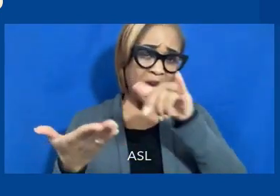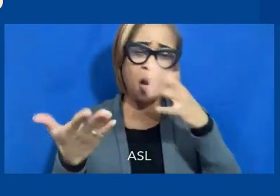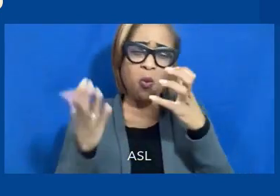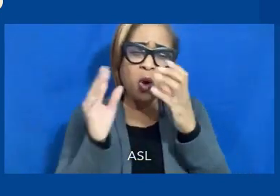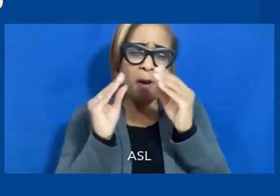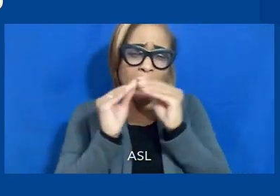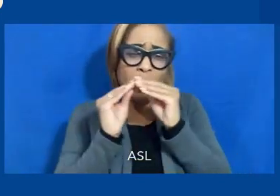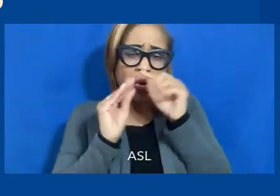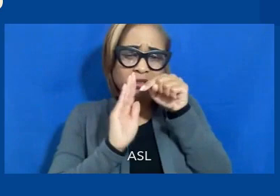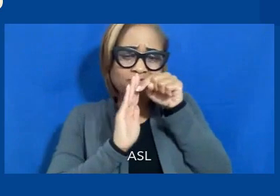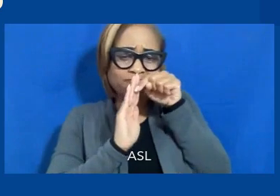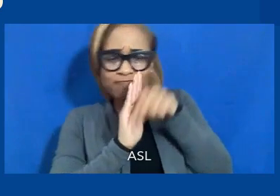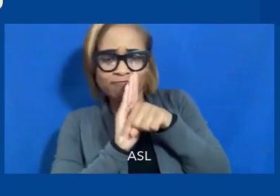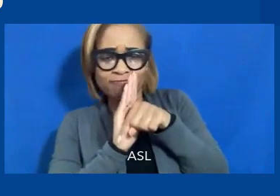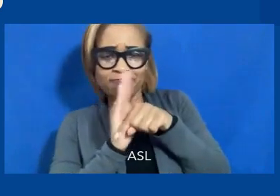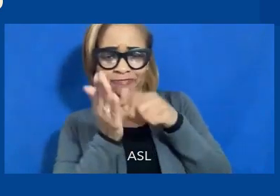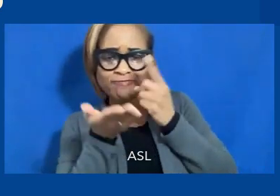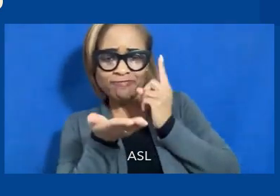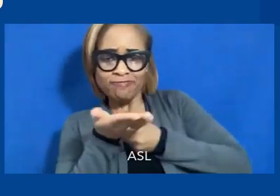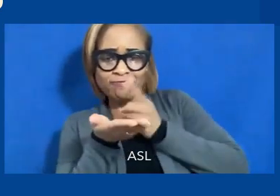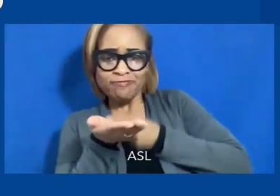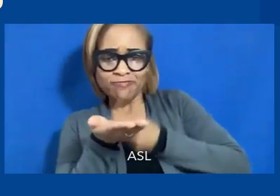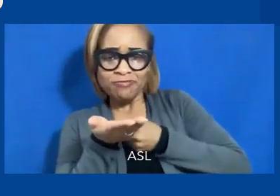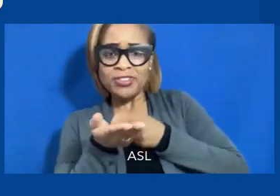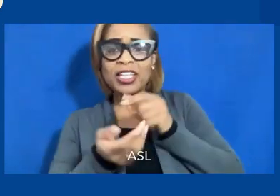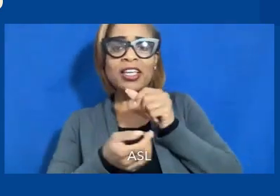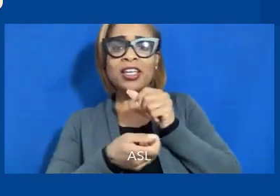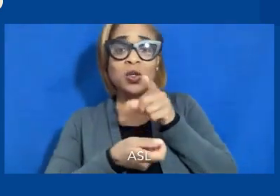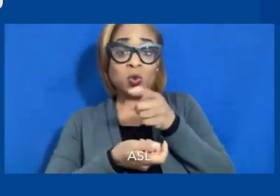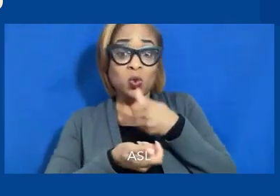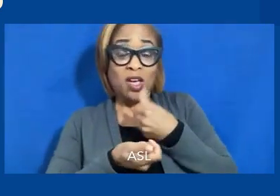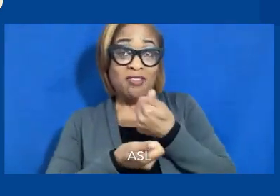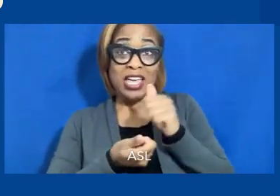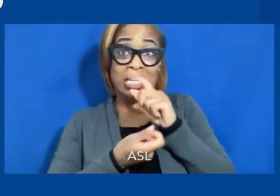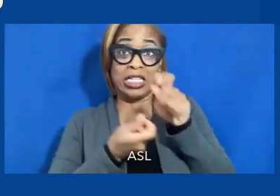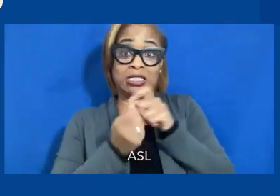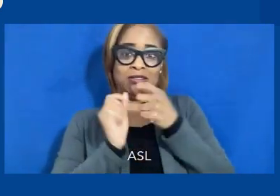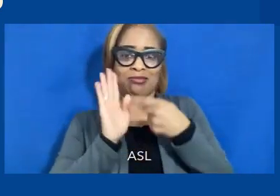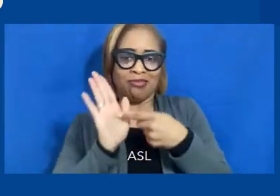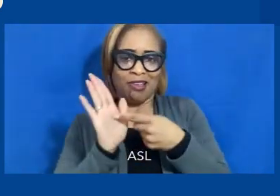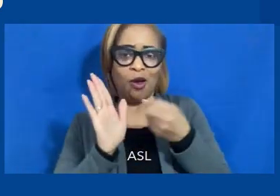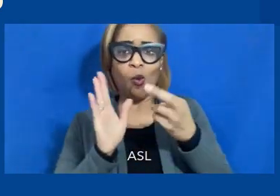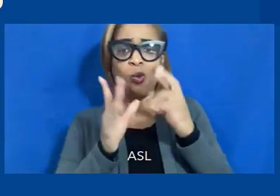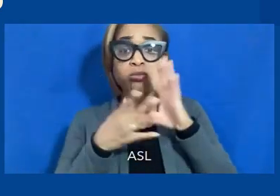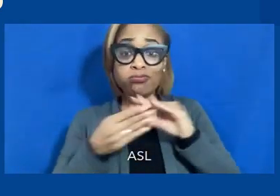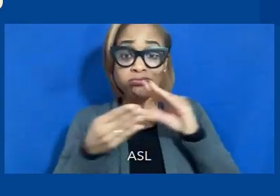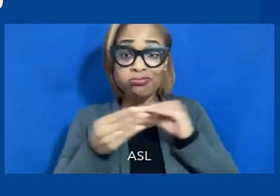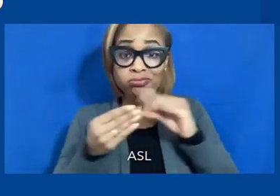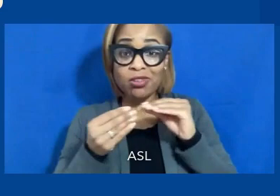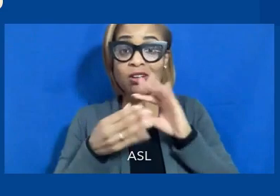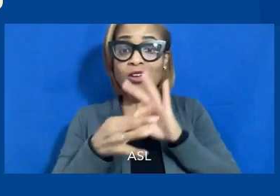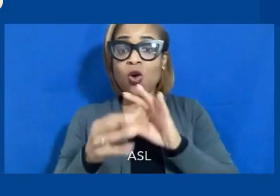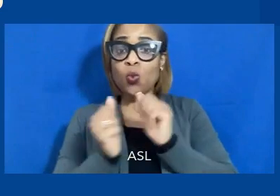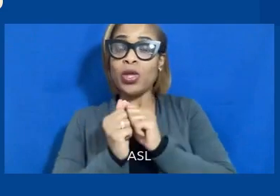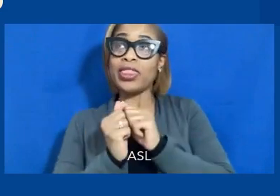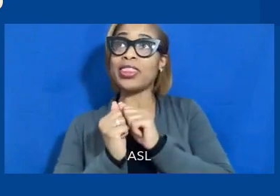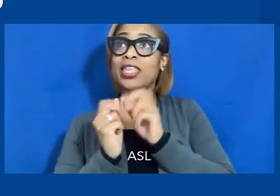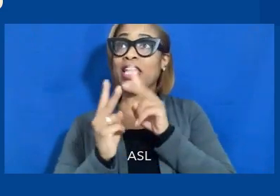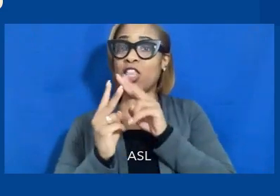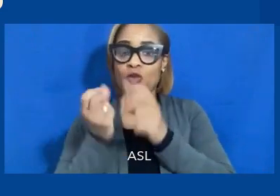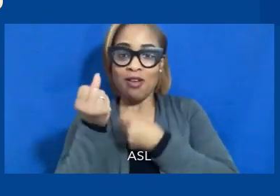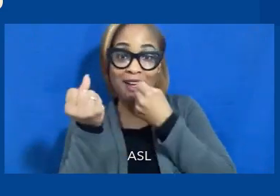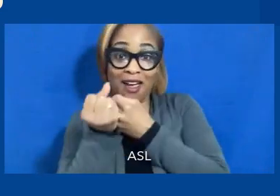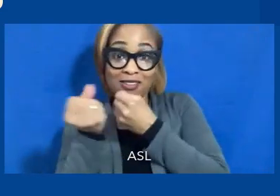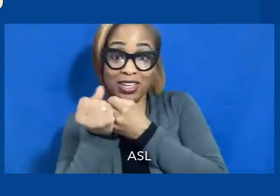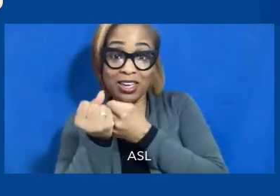into if you have any specific like examples or analogies you can share around either advocating for